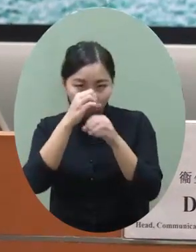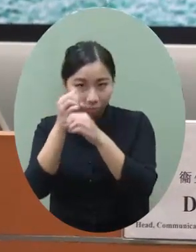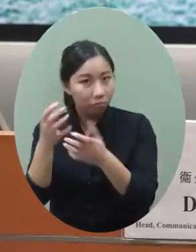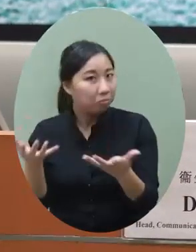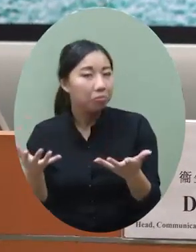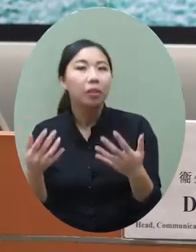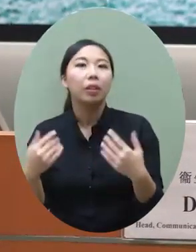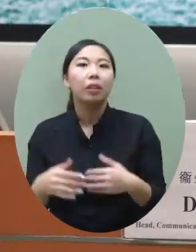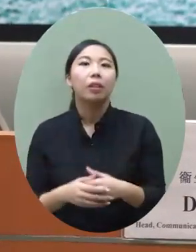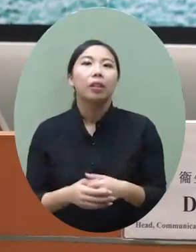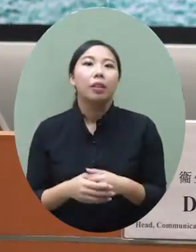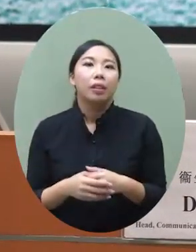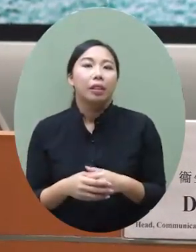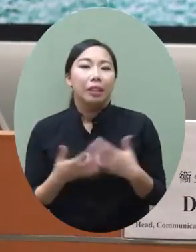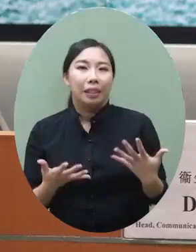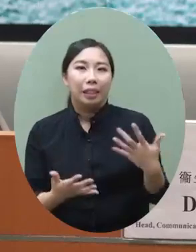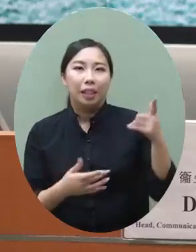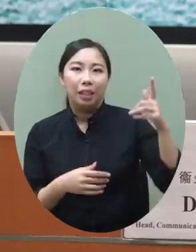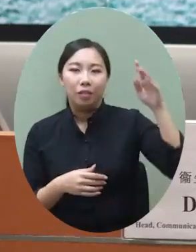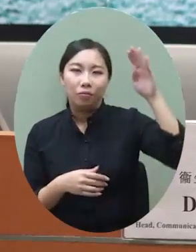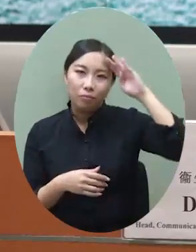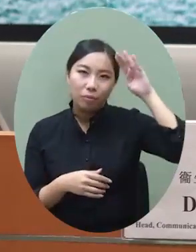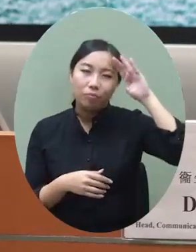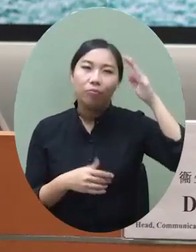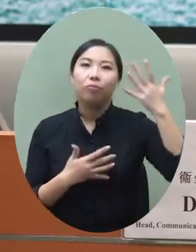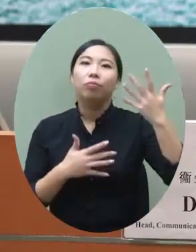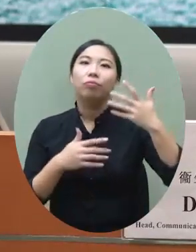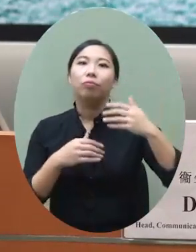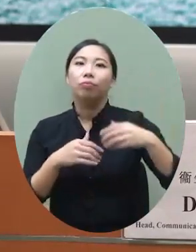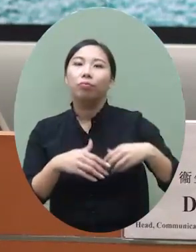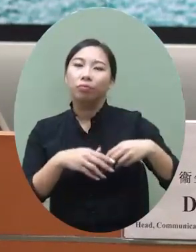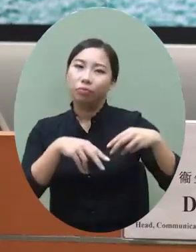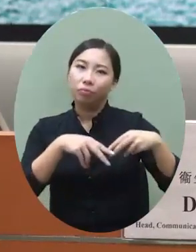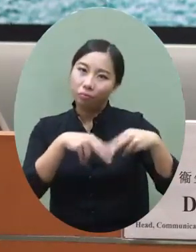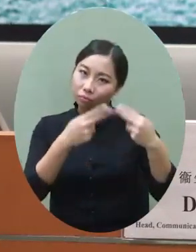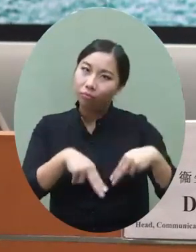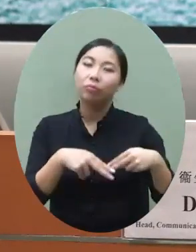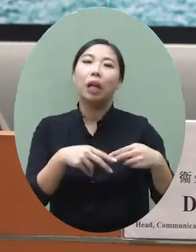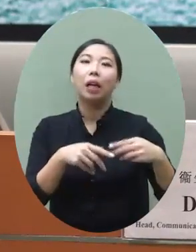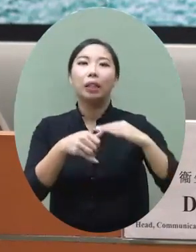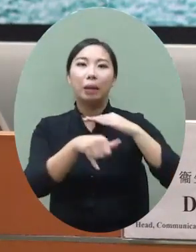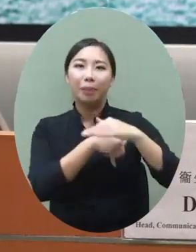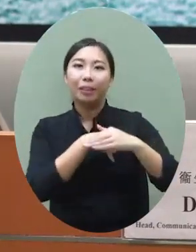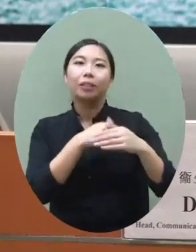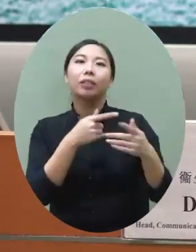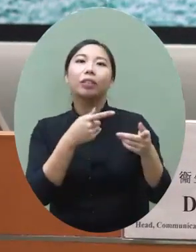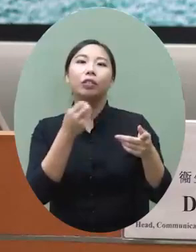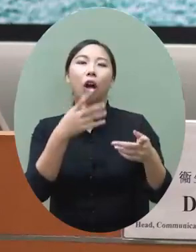many workers they can borrow to us. As for the tracing